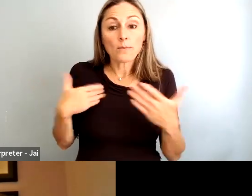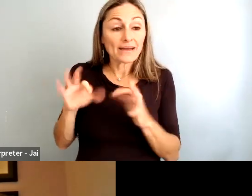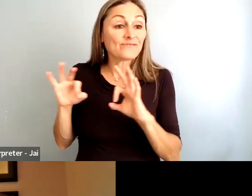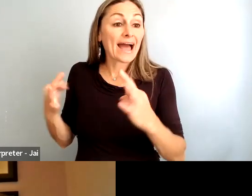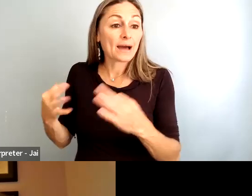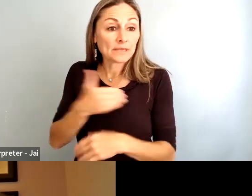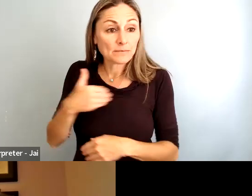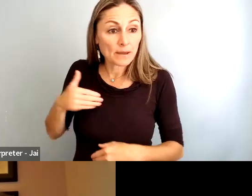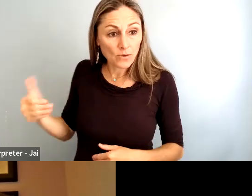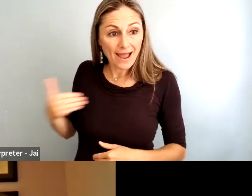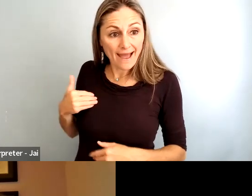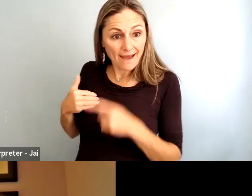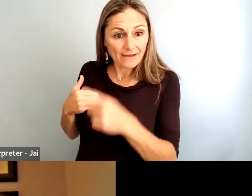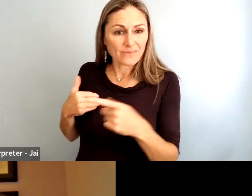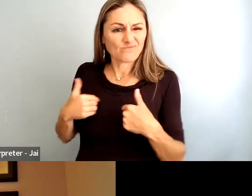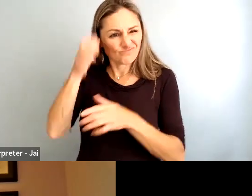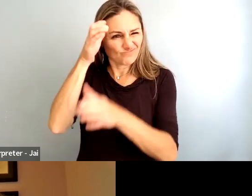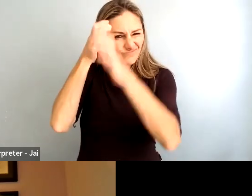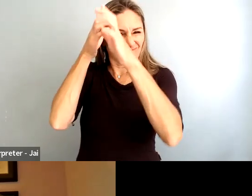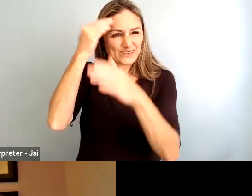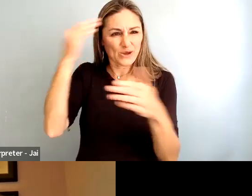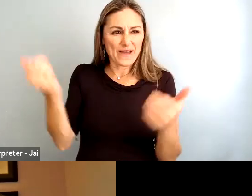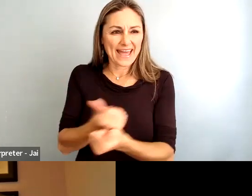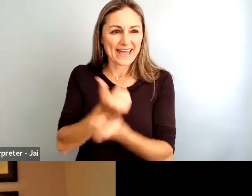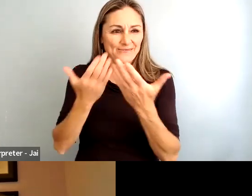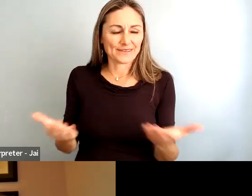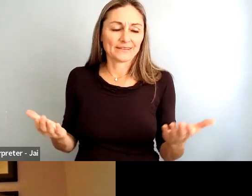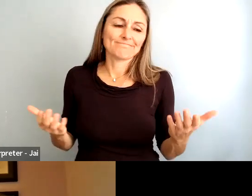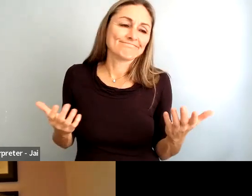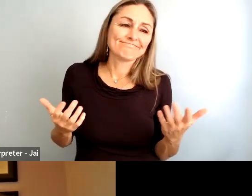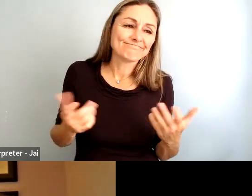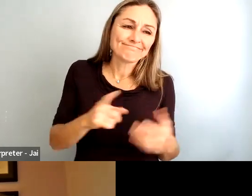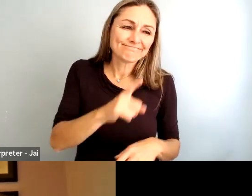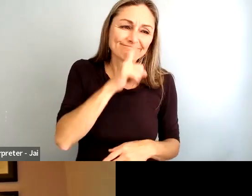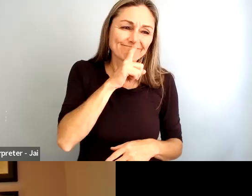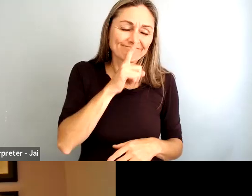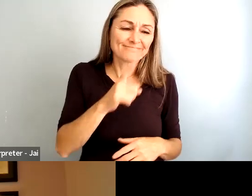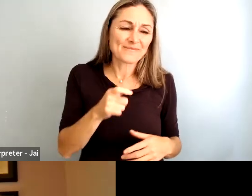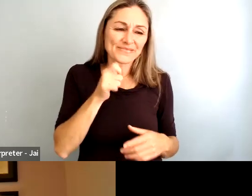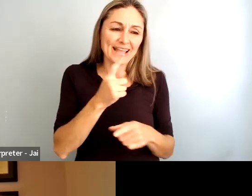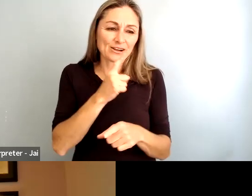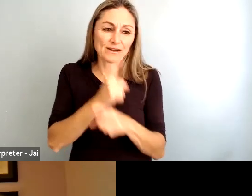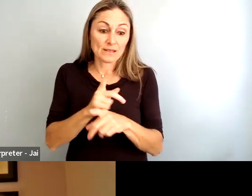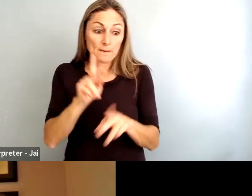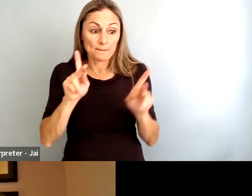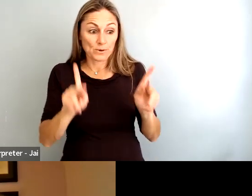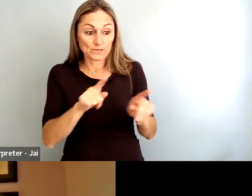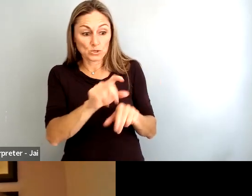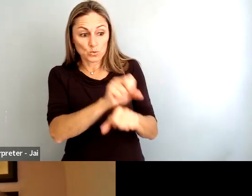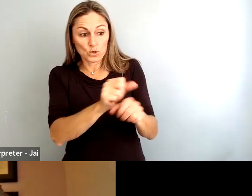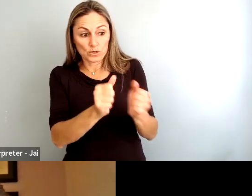with a disability that they know everything about disability, and that's not correct. The person that you're working with knows what's best for